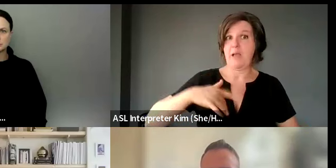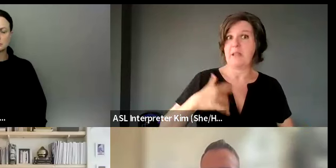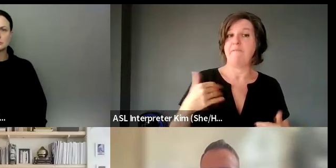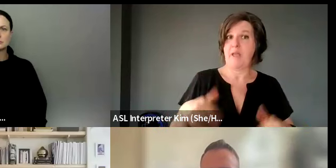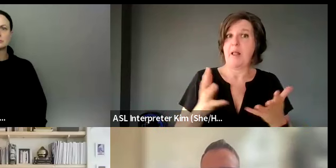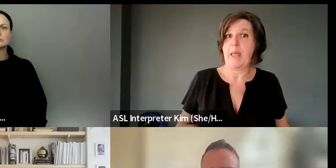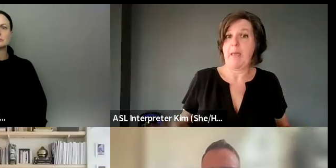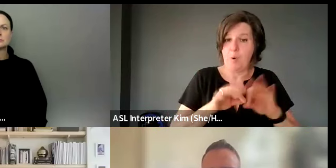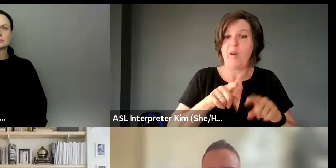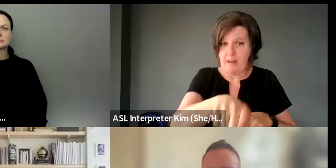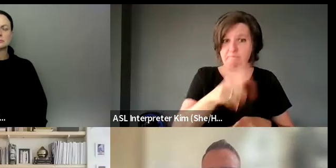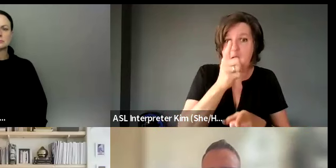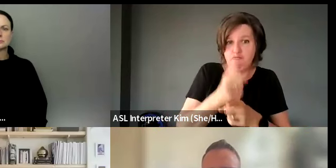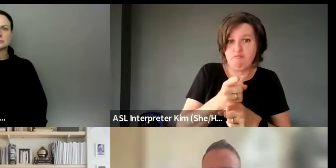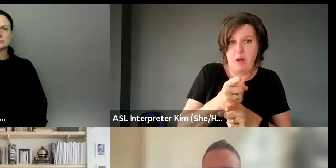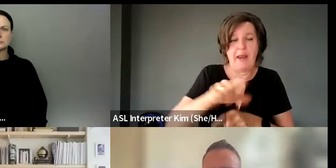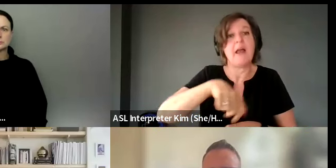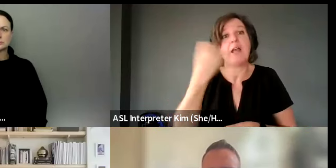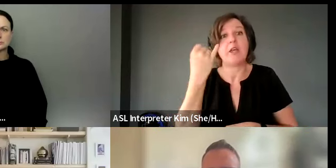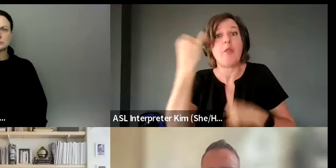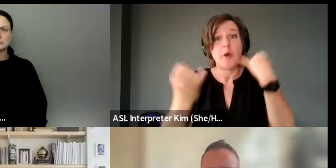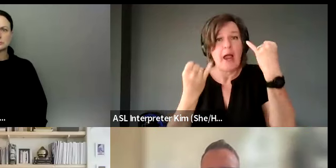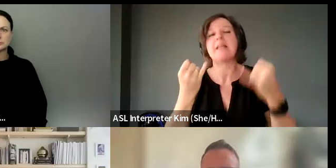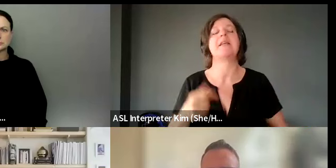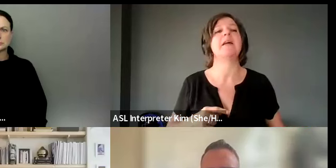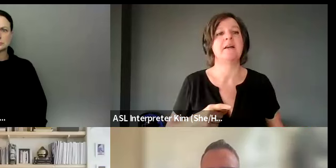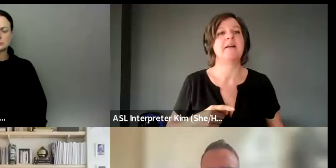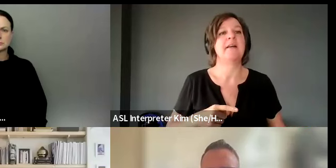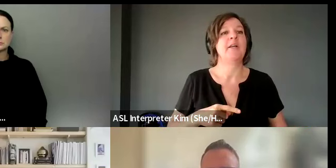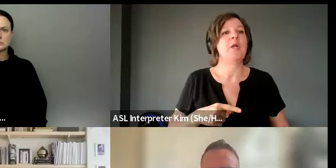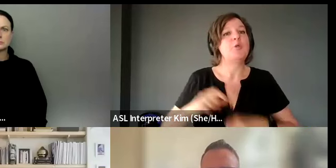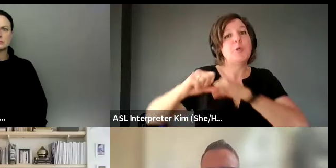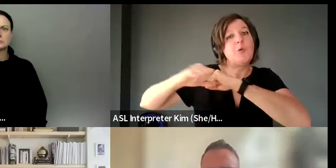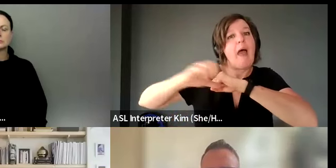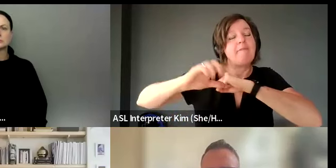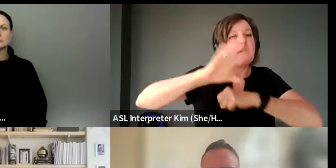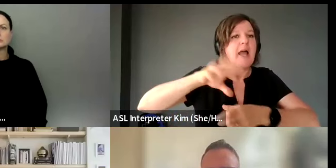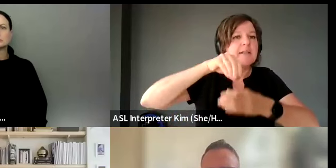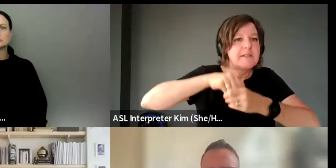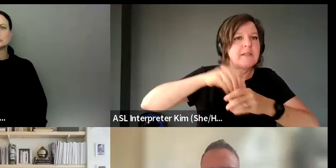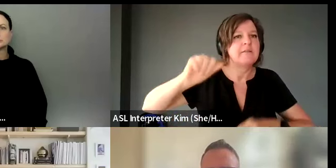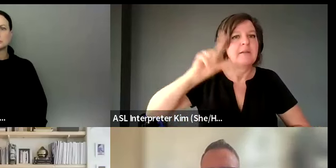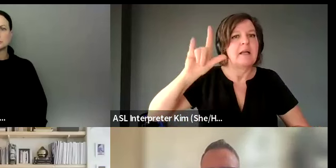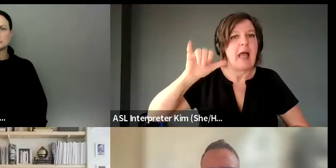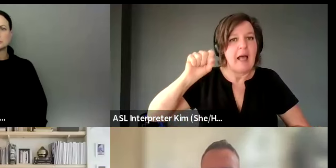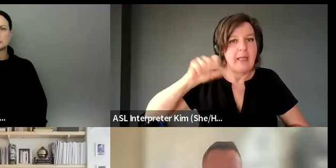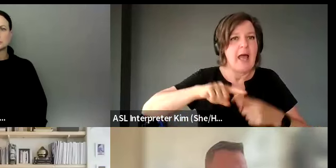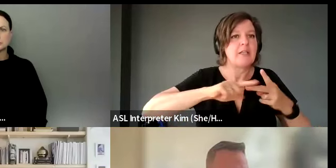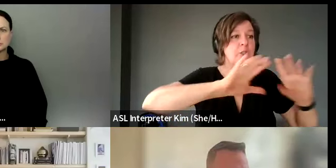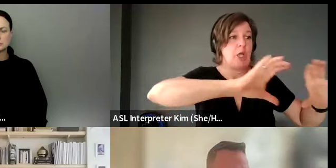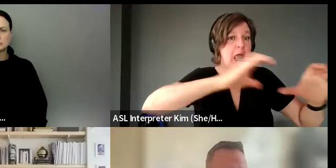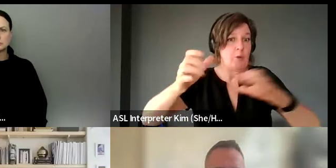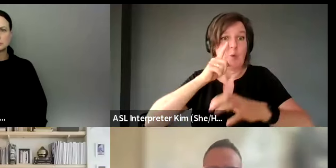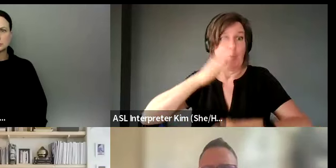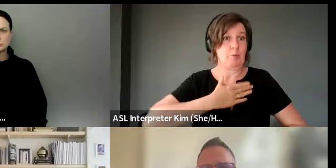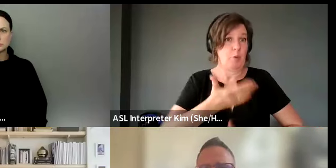another idea, you know, like kind of promoting it among allies and groups that are willing to help, so they can,